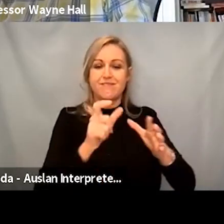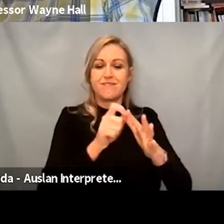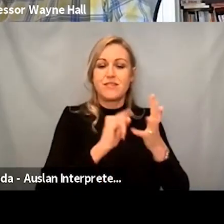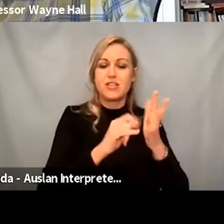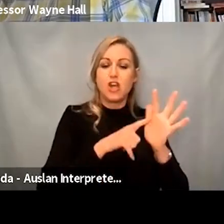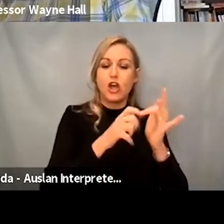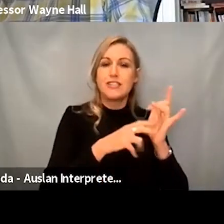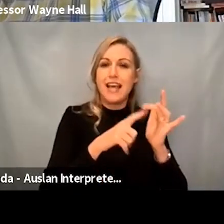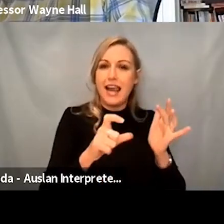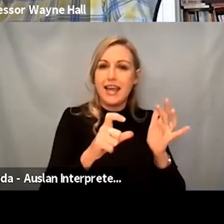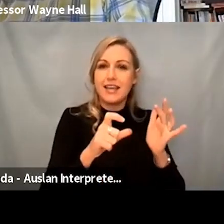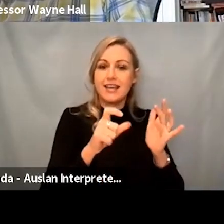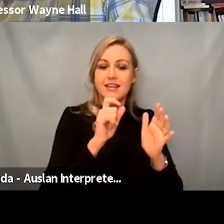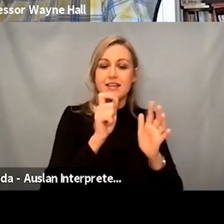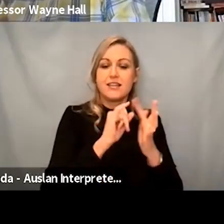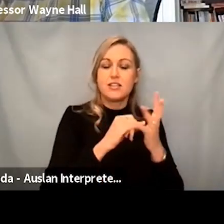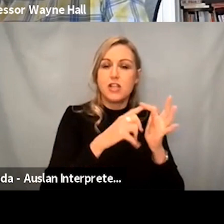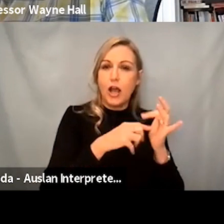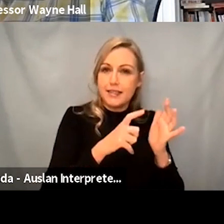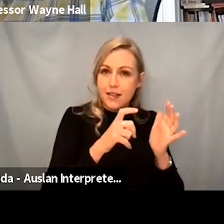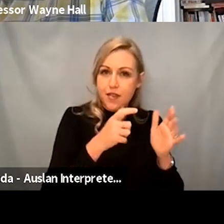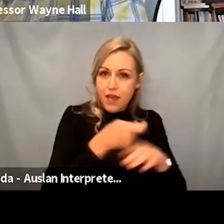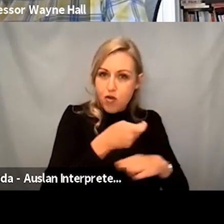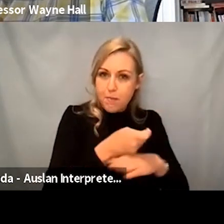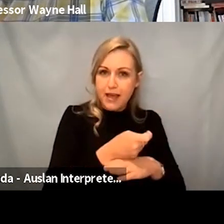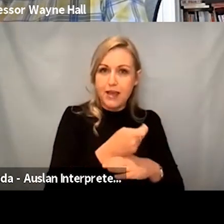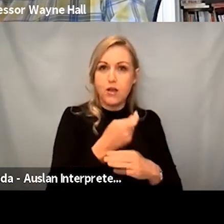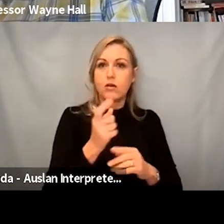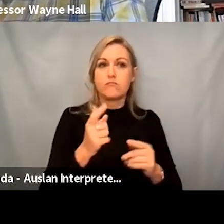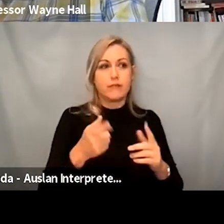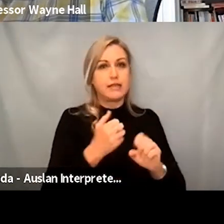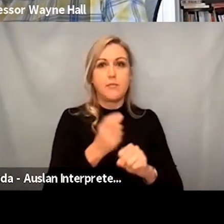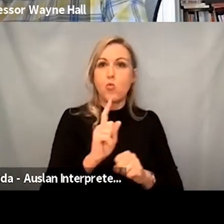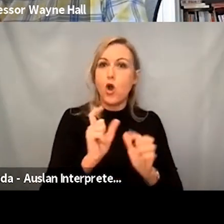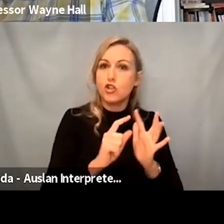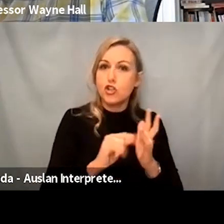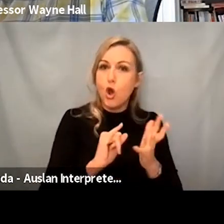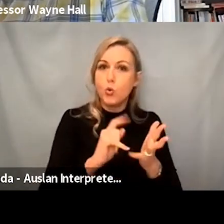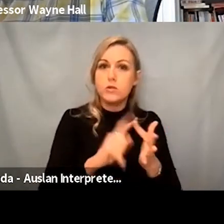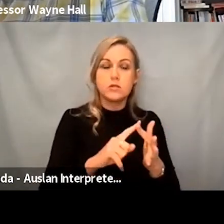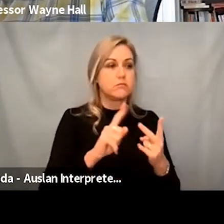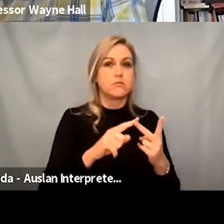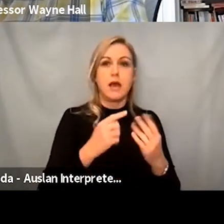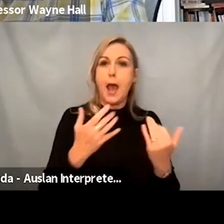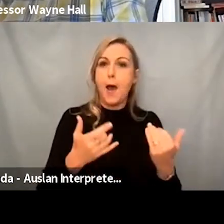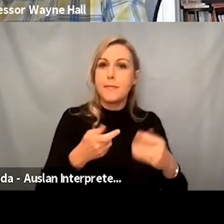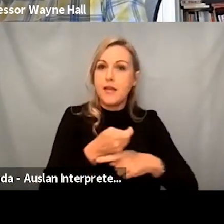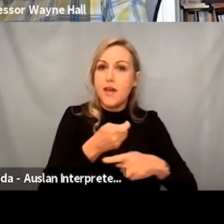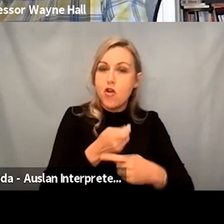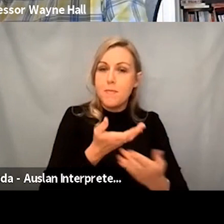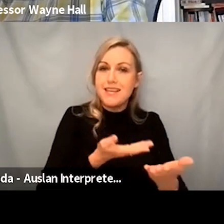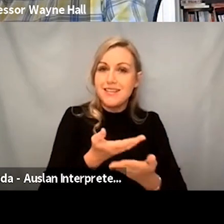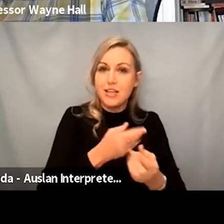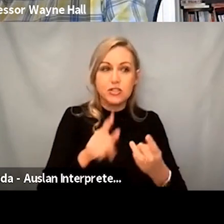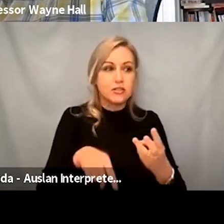there's the dose of the psychedelic, there's a number of dosing sessions, there's the dose of psychotherapy, I suppose, if you like,